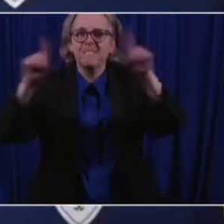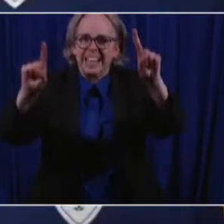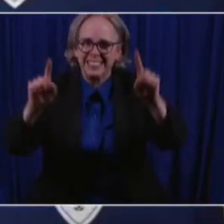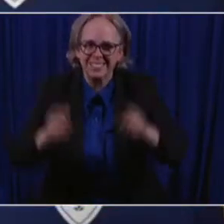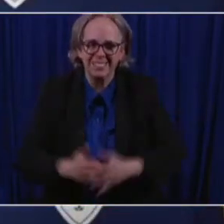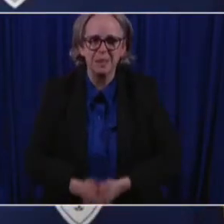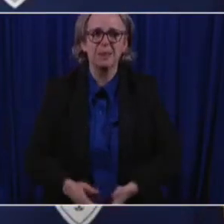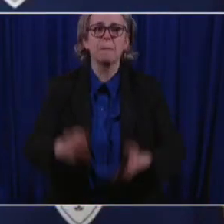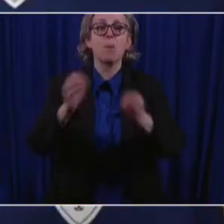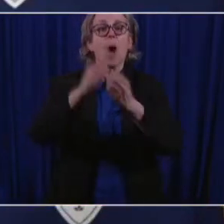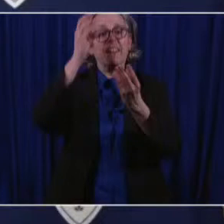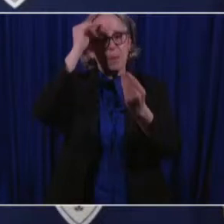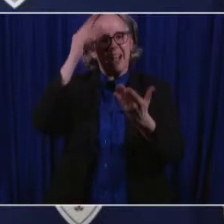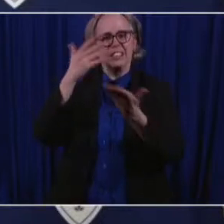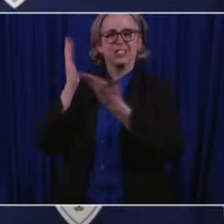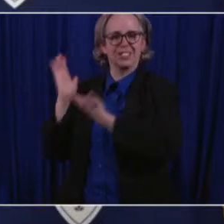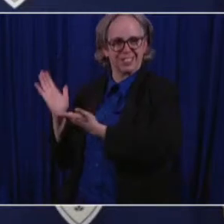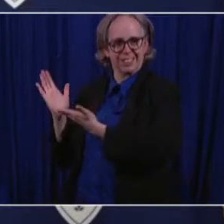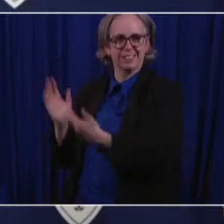coronavirus.ohio.gov.